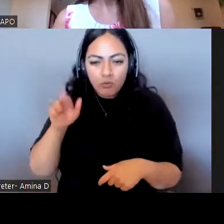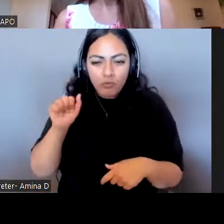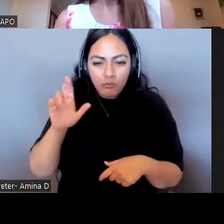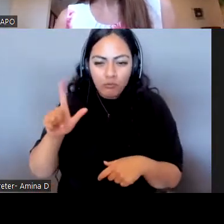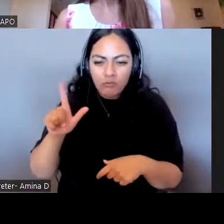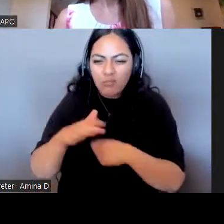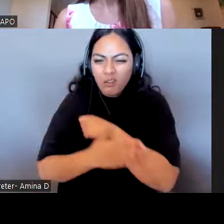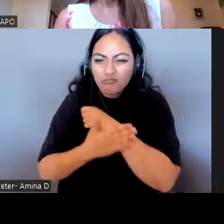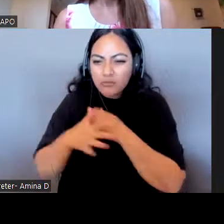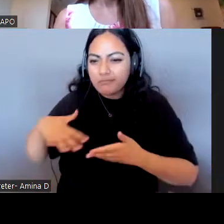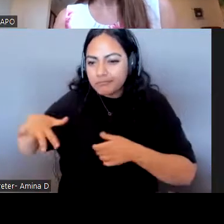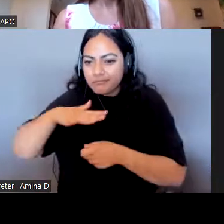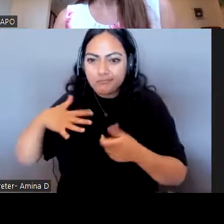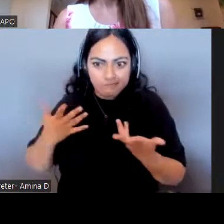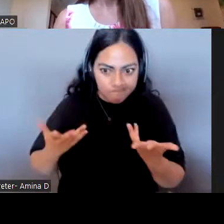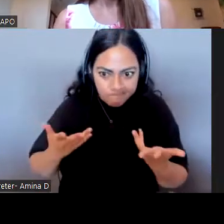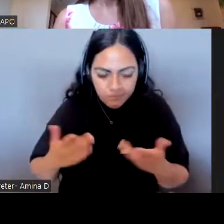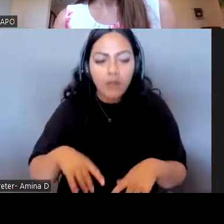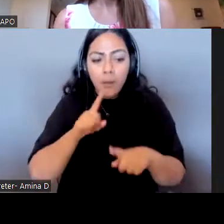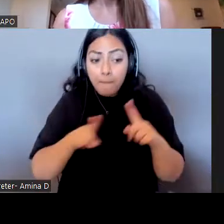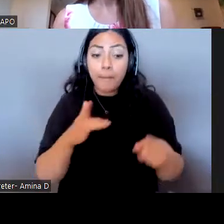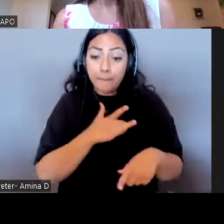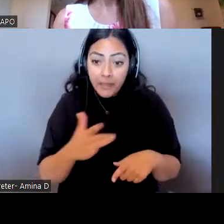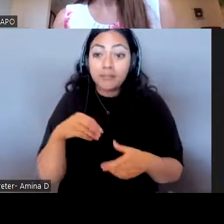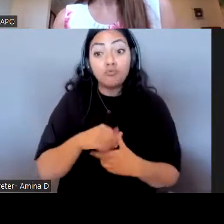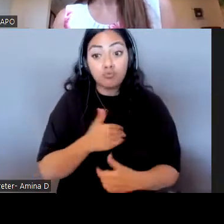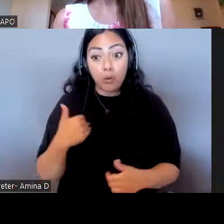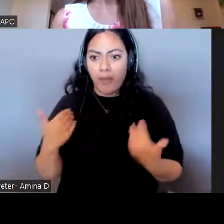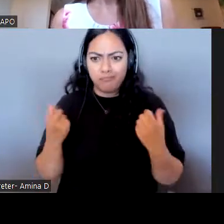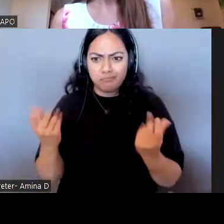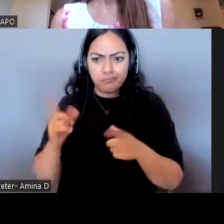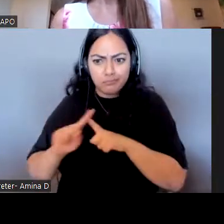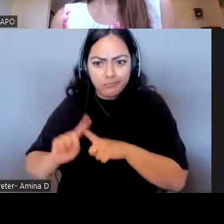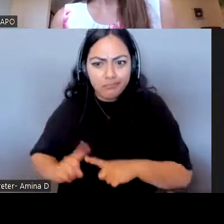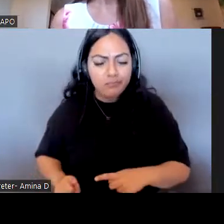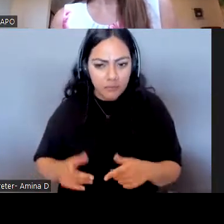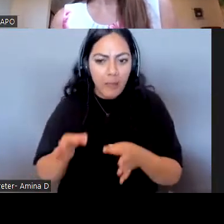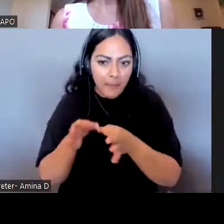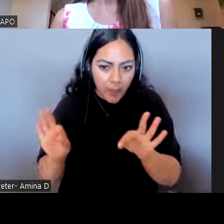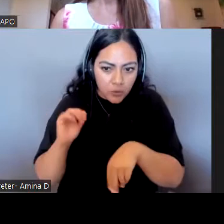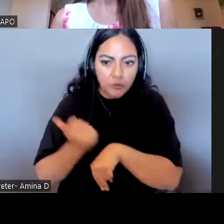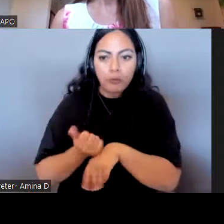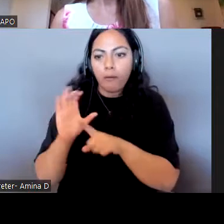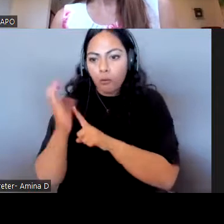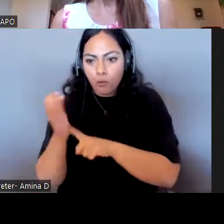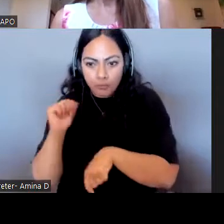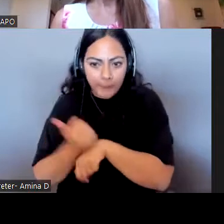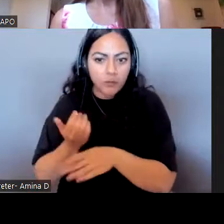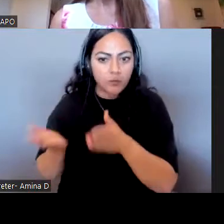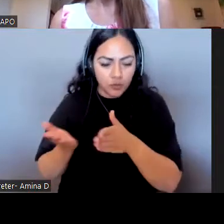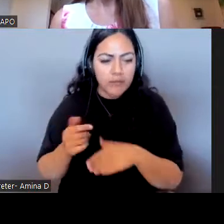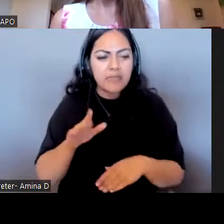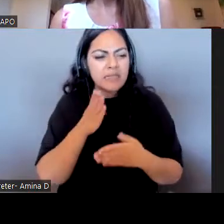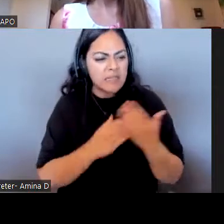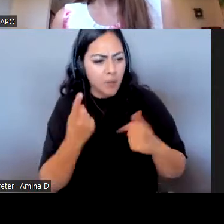are very language-based or culture-based services. Yeah, someone did post the multicultural immigrant, I think